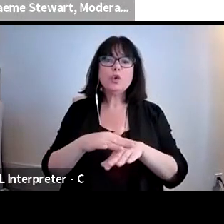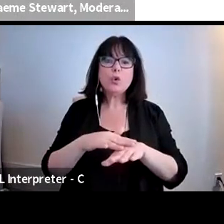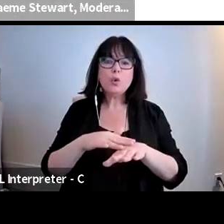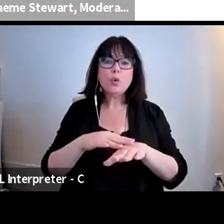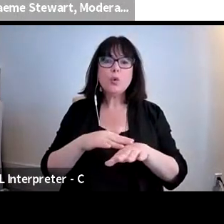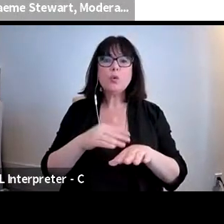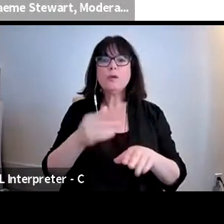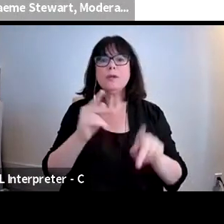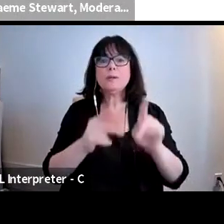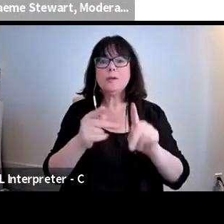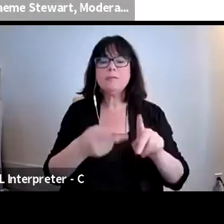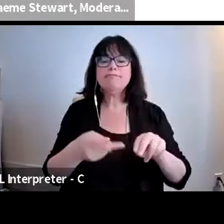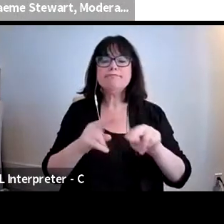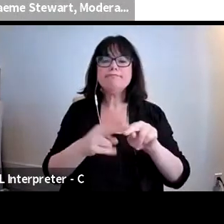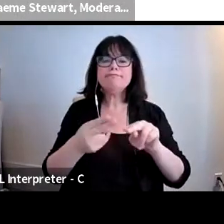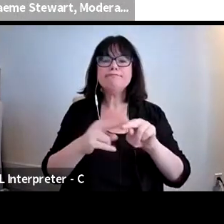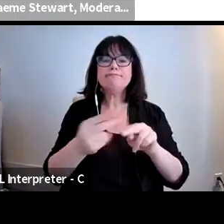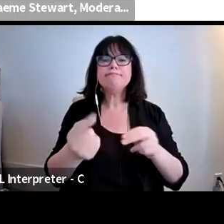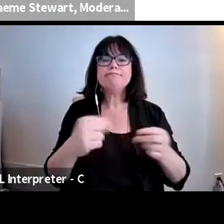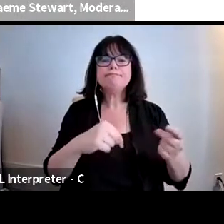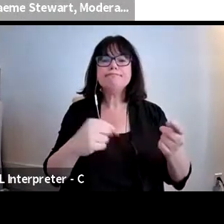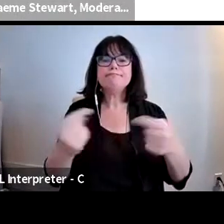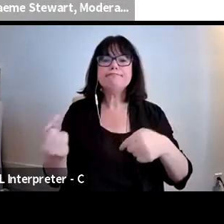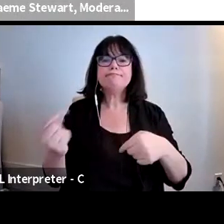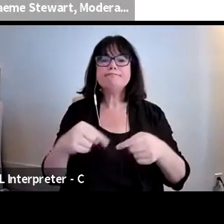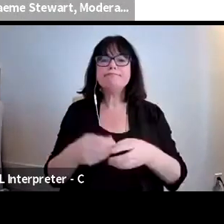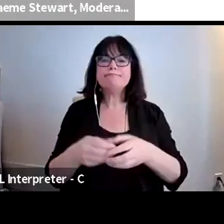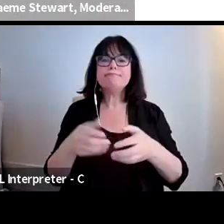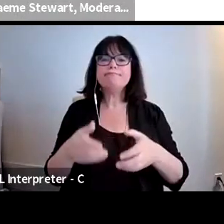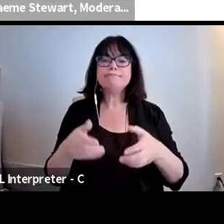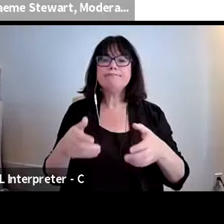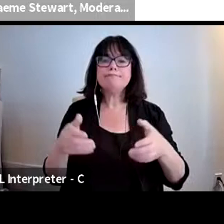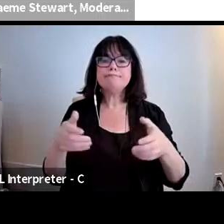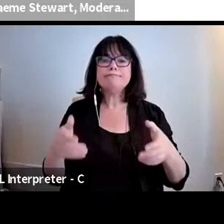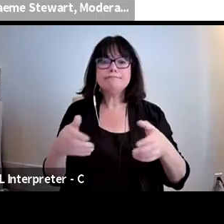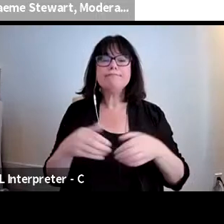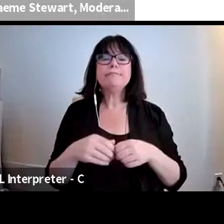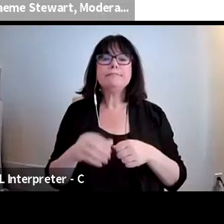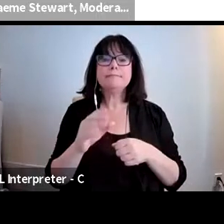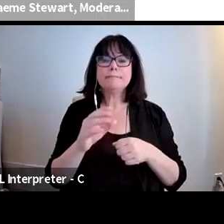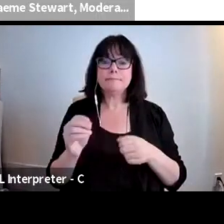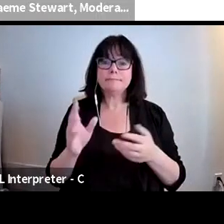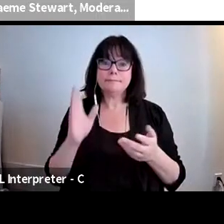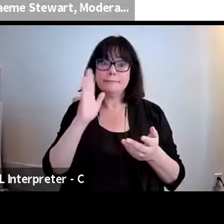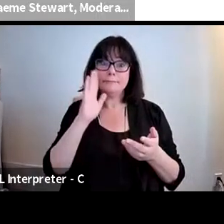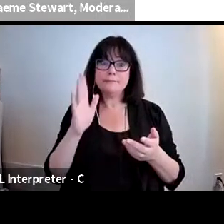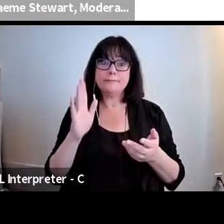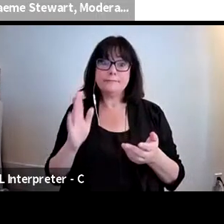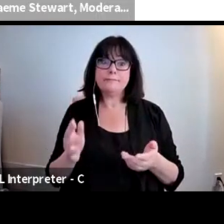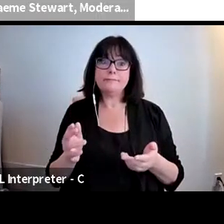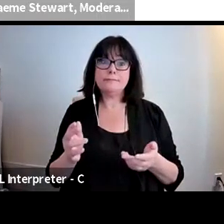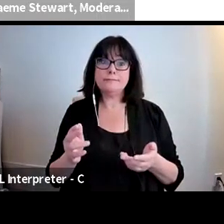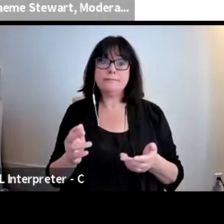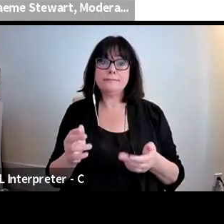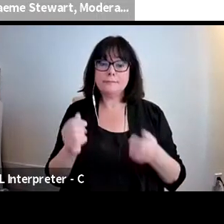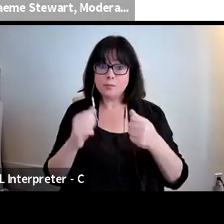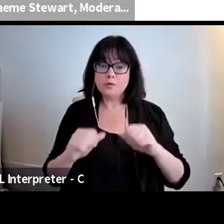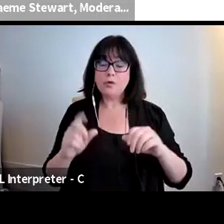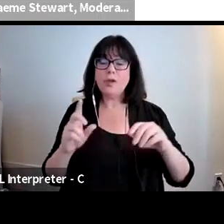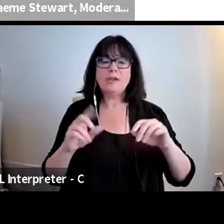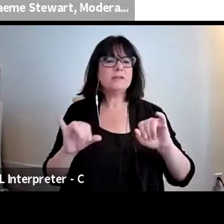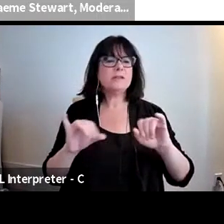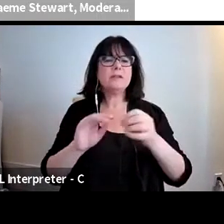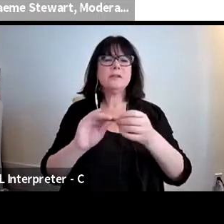all cases, trying to, in fact, minimize the numbers that are actually coming onto campus,